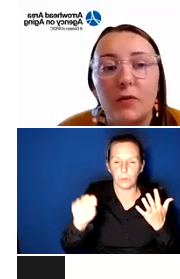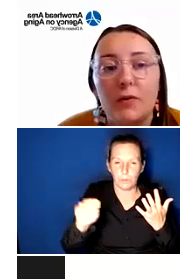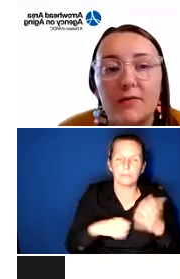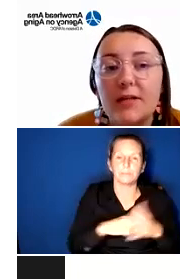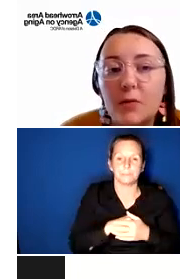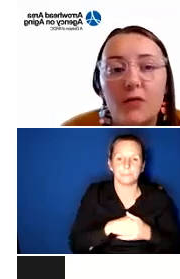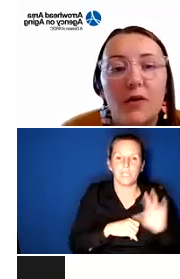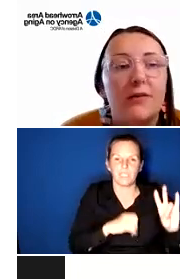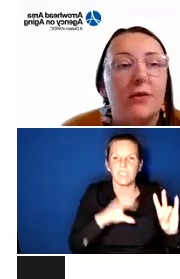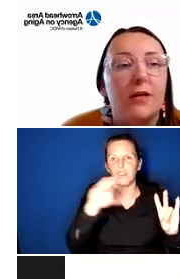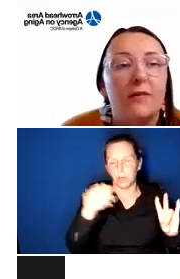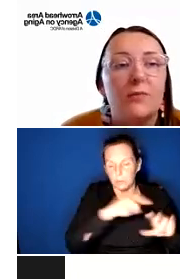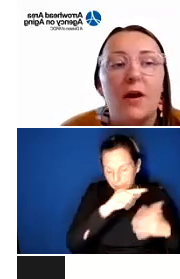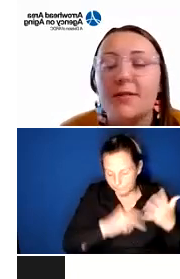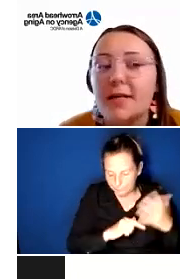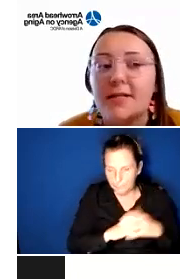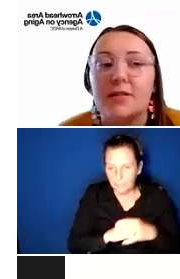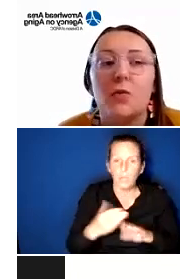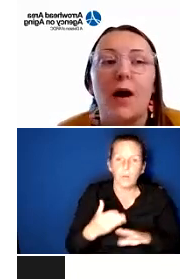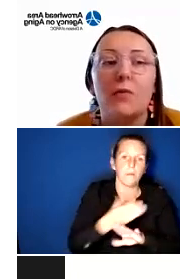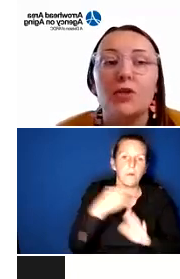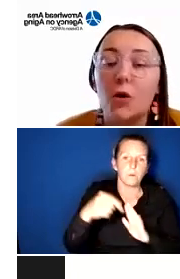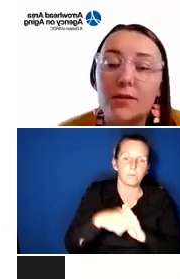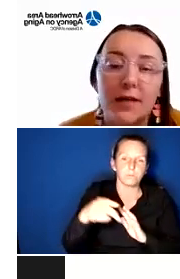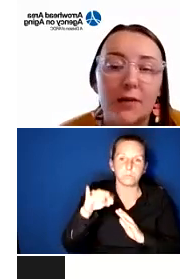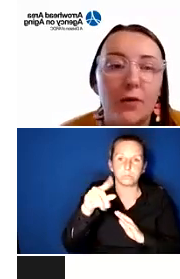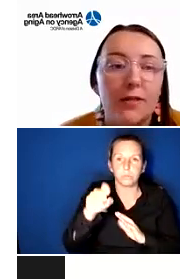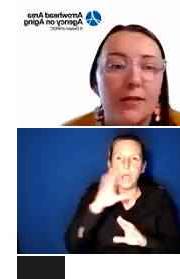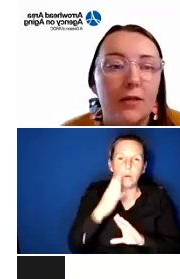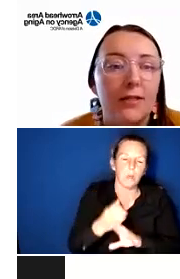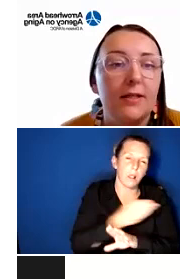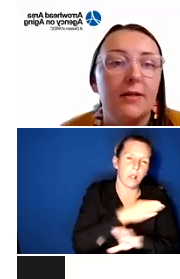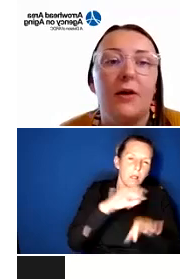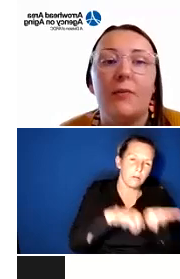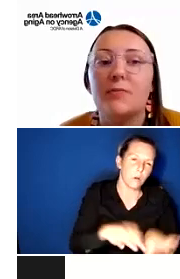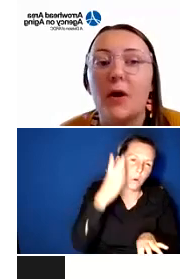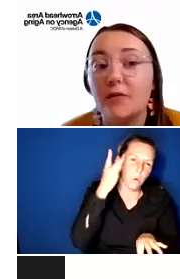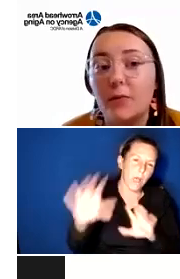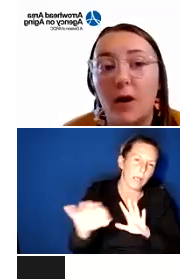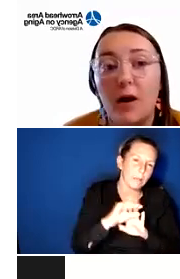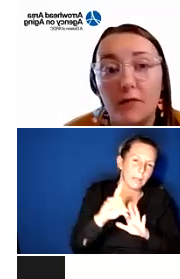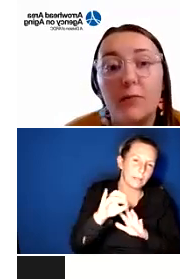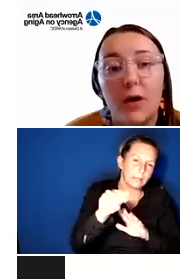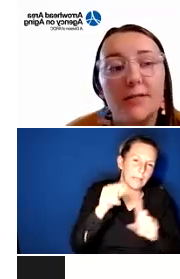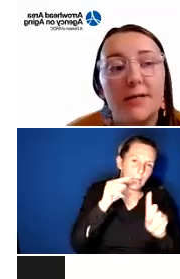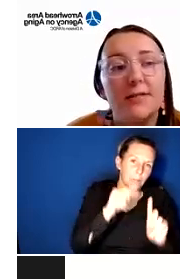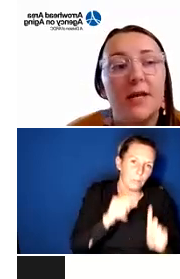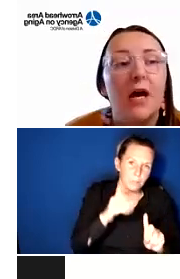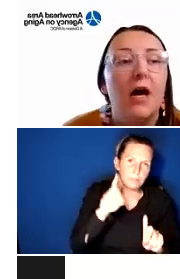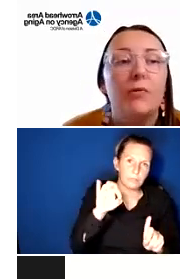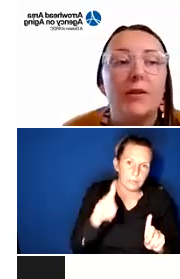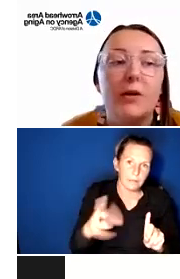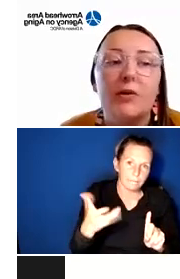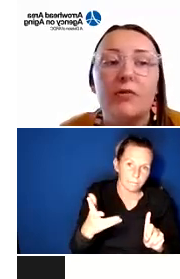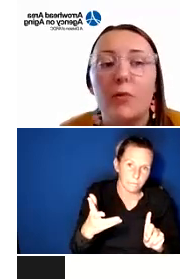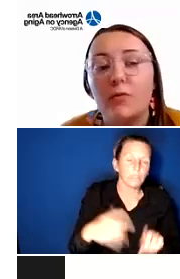So before we dive into the profiles, I want to give some context as to why we chose the data points that we did. As part of the process,